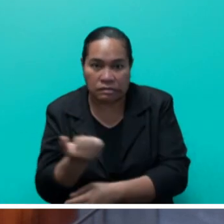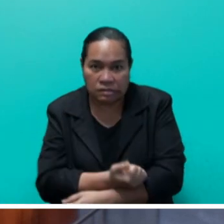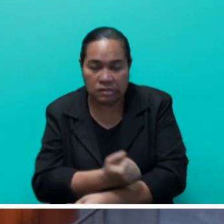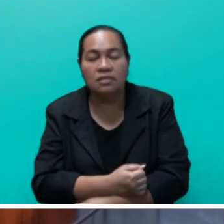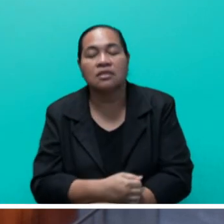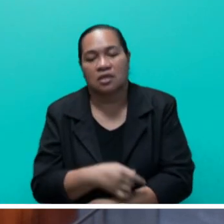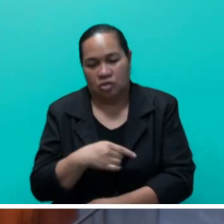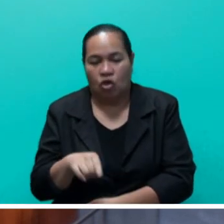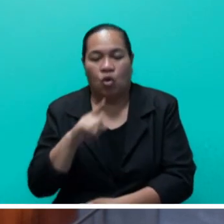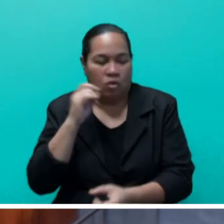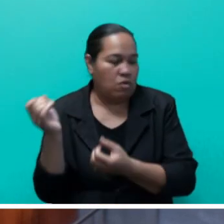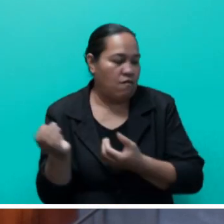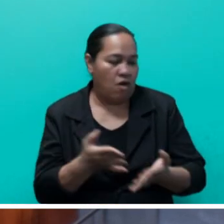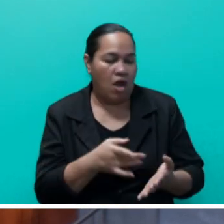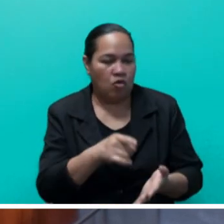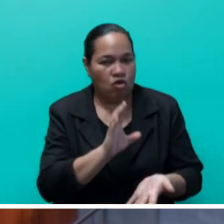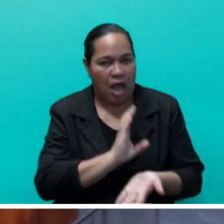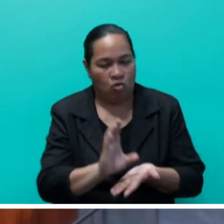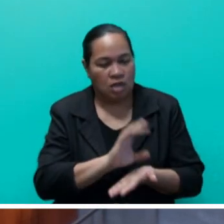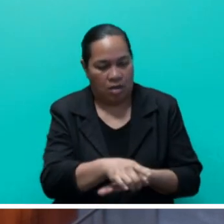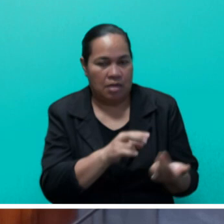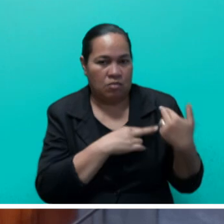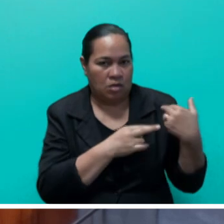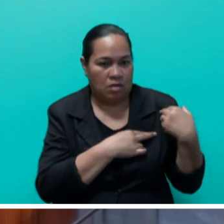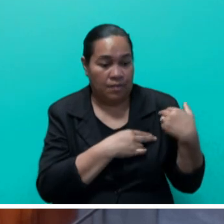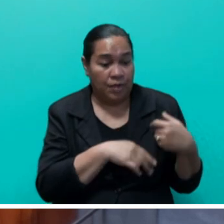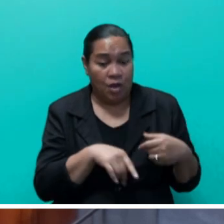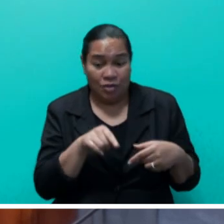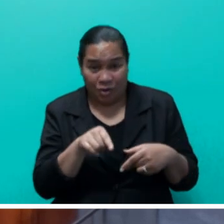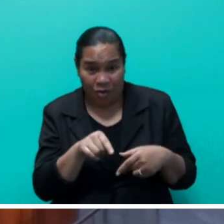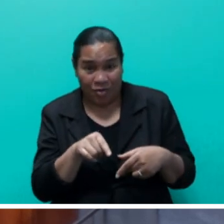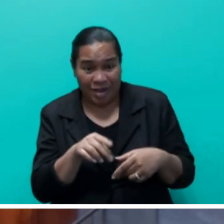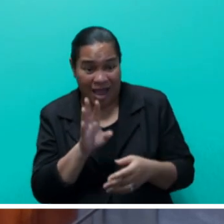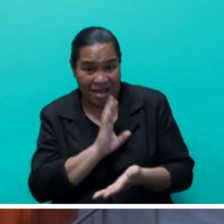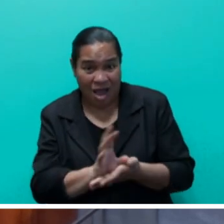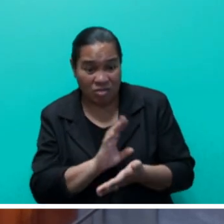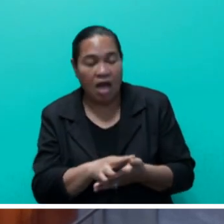divisional education offices. These cases are then referred to the